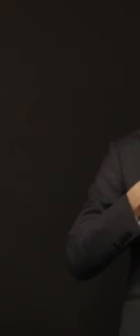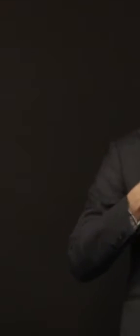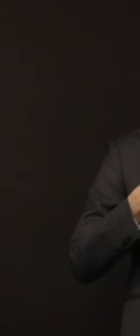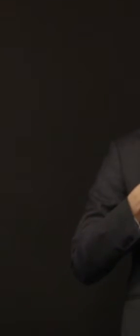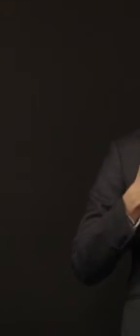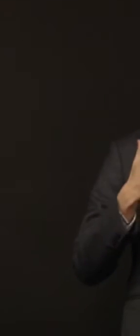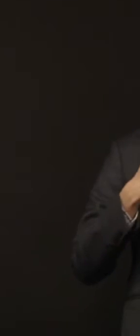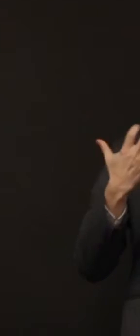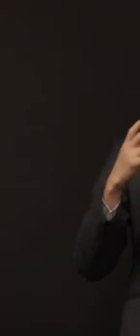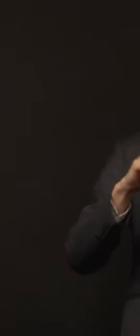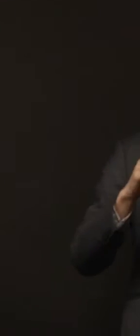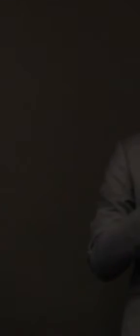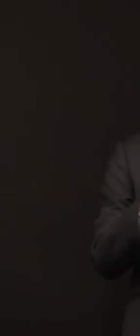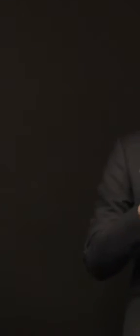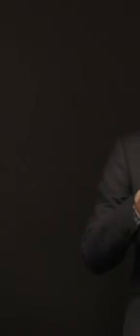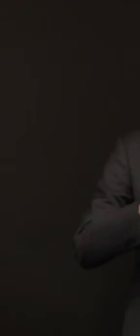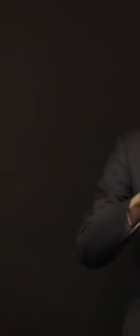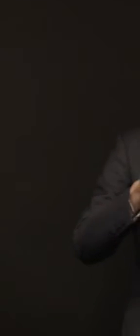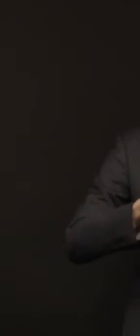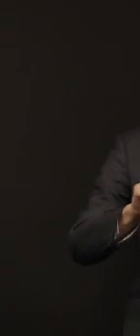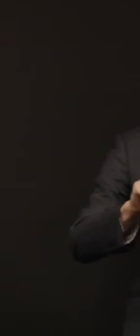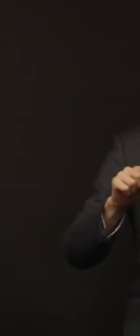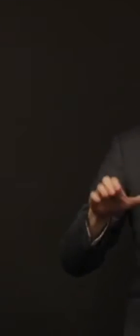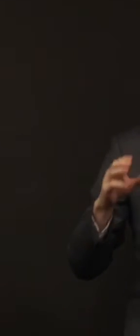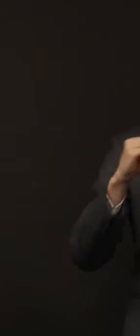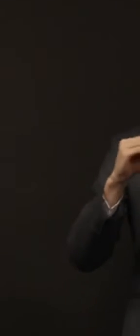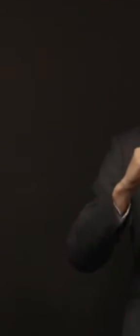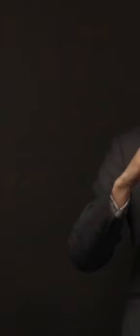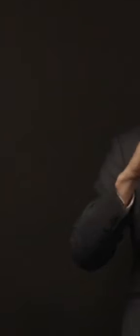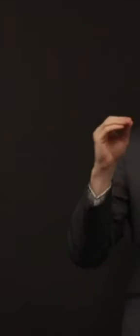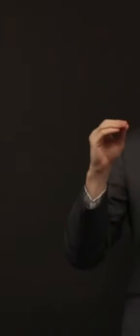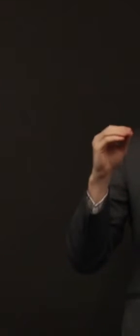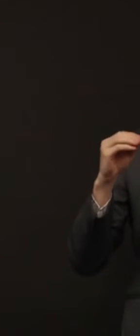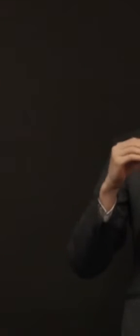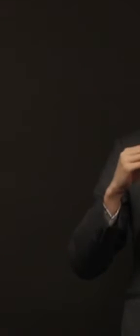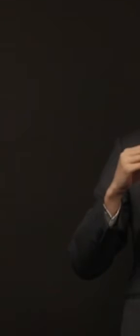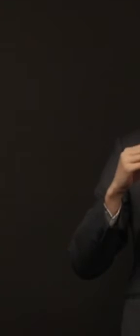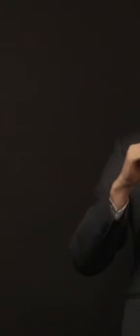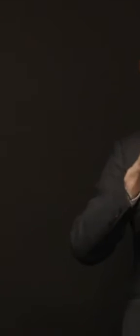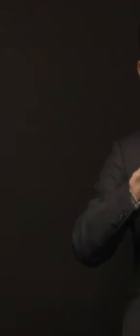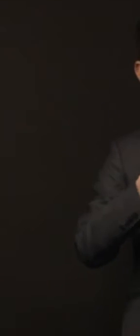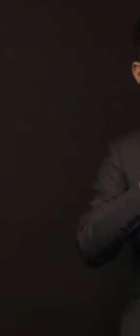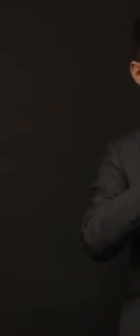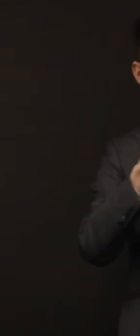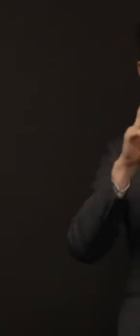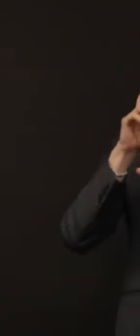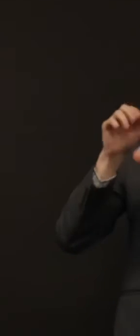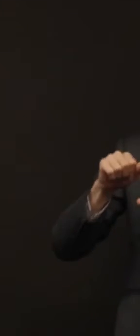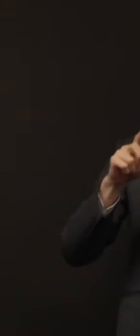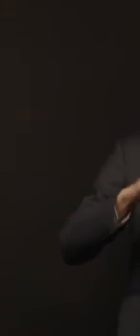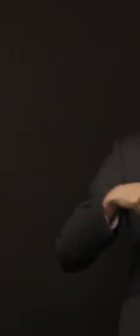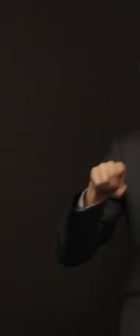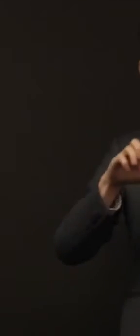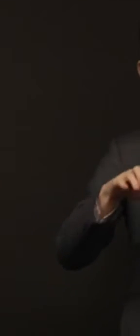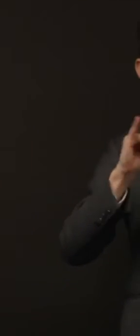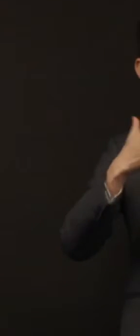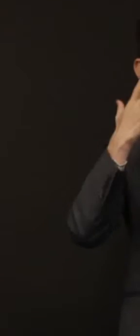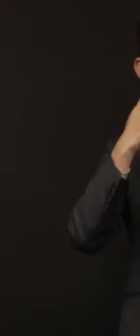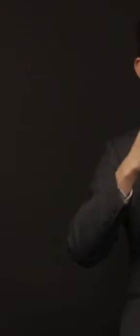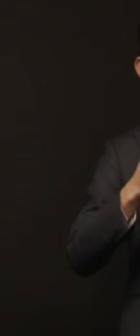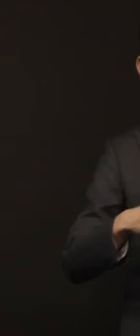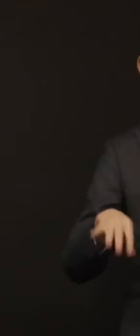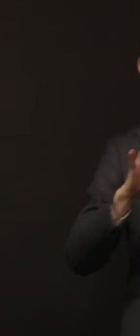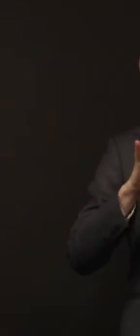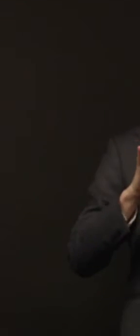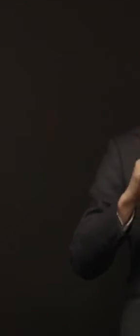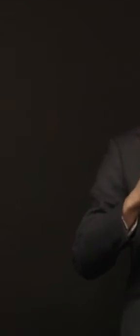do much, much more. And that's why I think what Jennifer and what Respectability have done matters so very